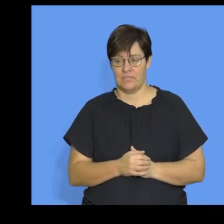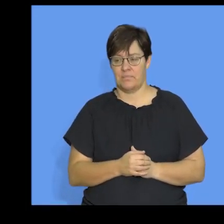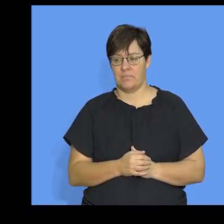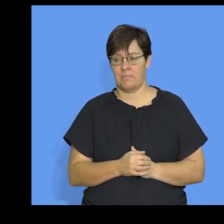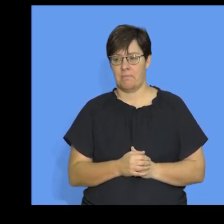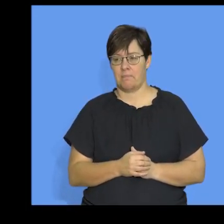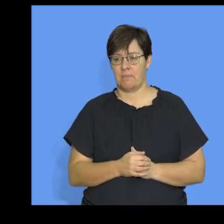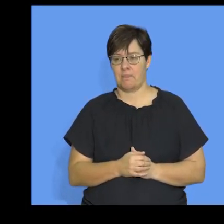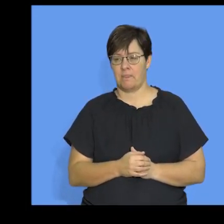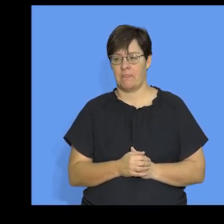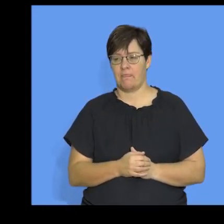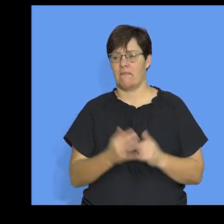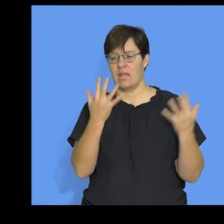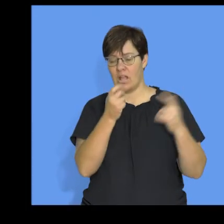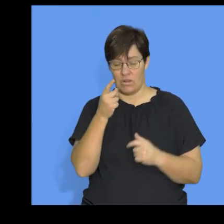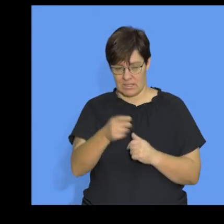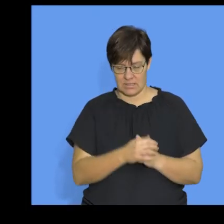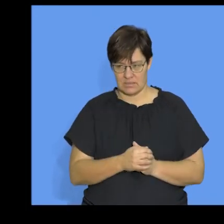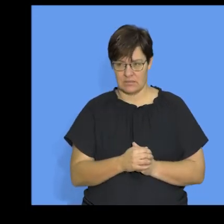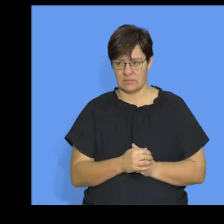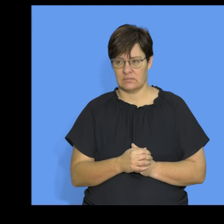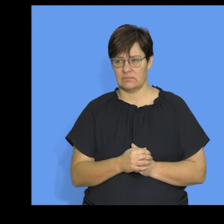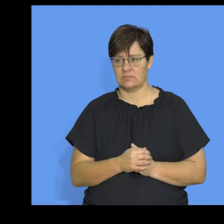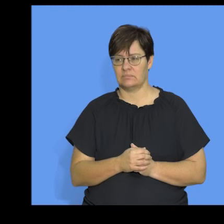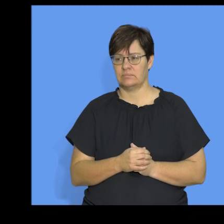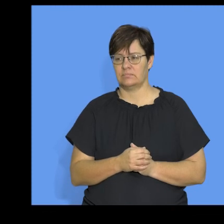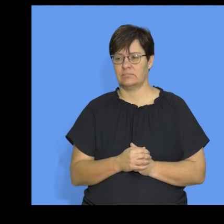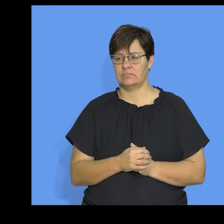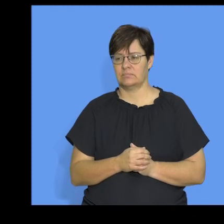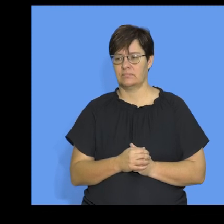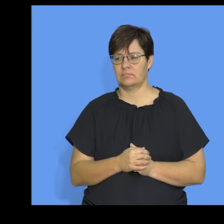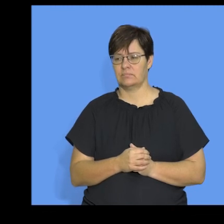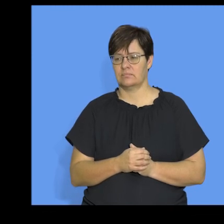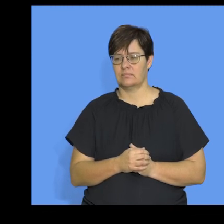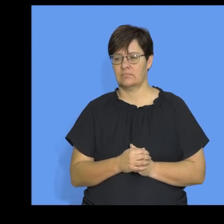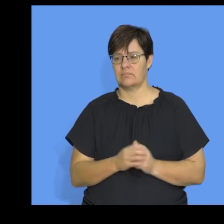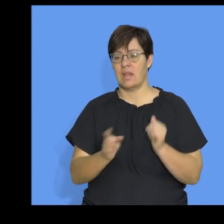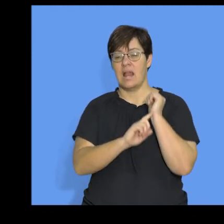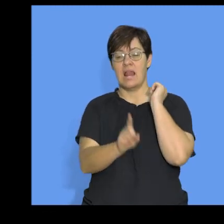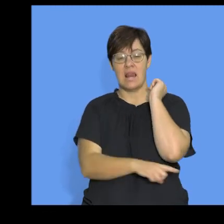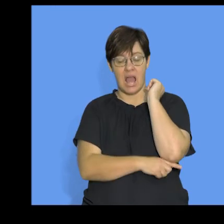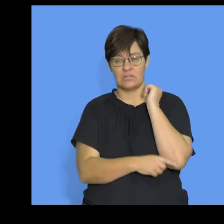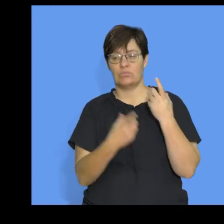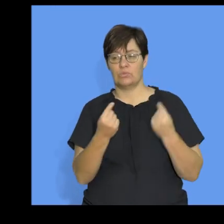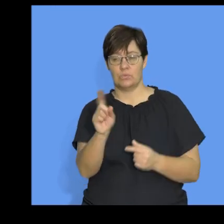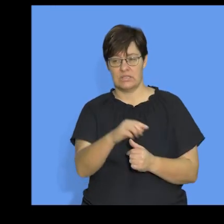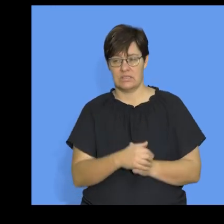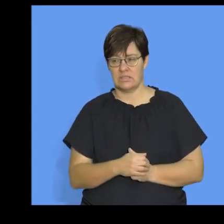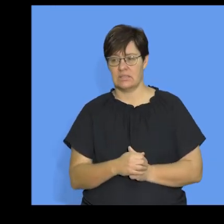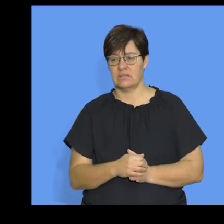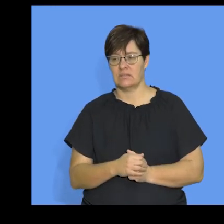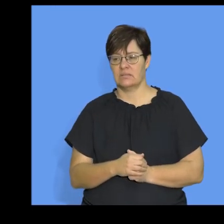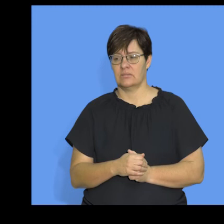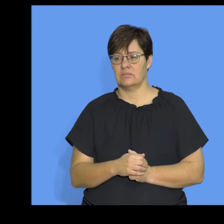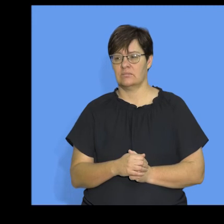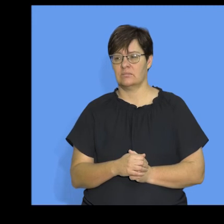was your calculation of your indirect wages. The last one that we have to do here is, okay,